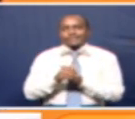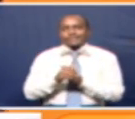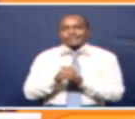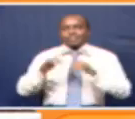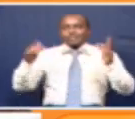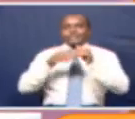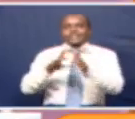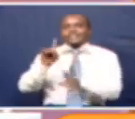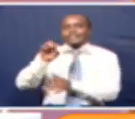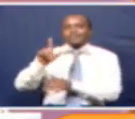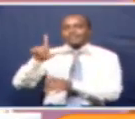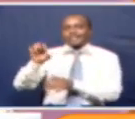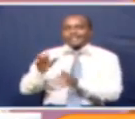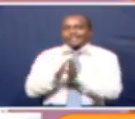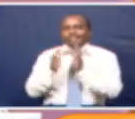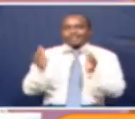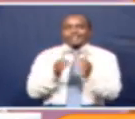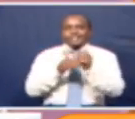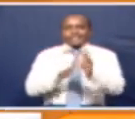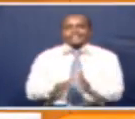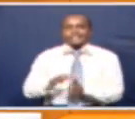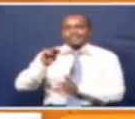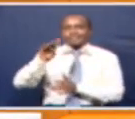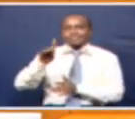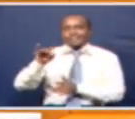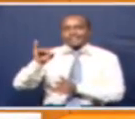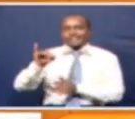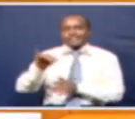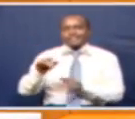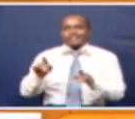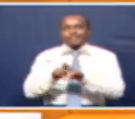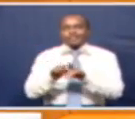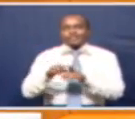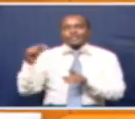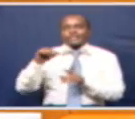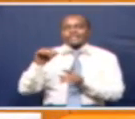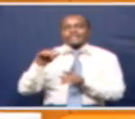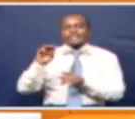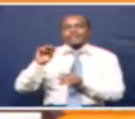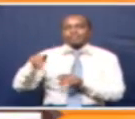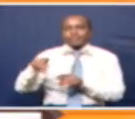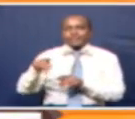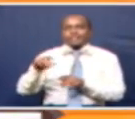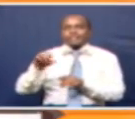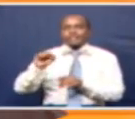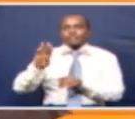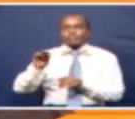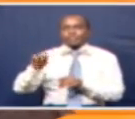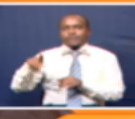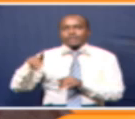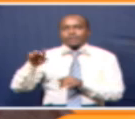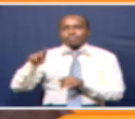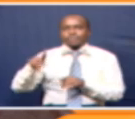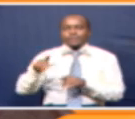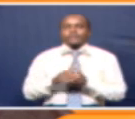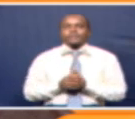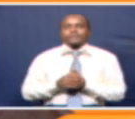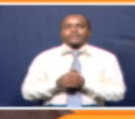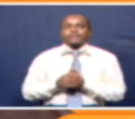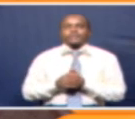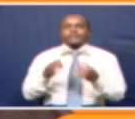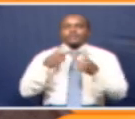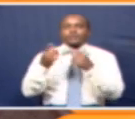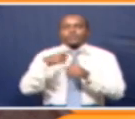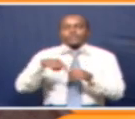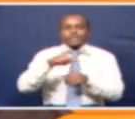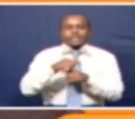Duale, and Minority Leader, John Badi. Also, Garissa Township MP and Suba MP, respectively. Thank you so much for making time for us tonight. Keep talking to us. We